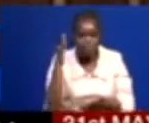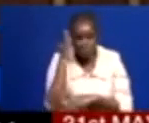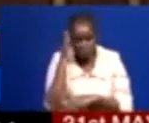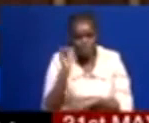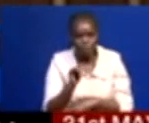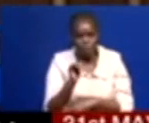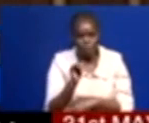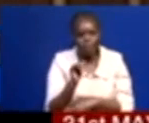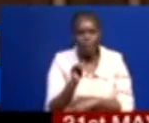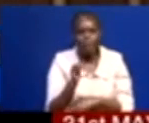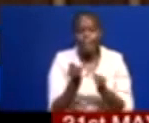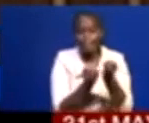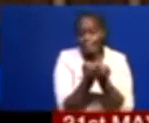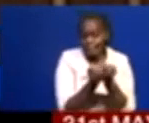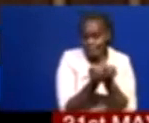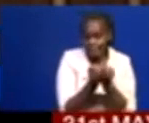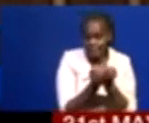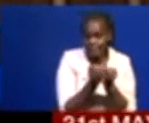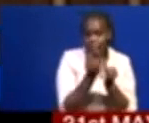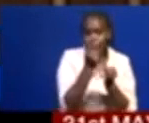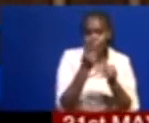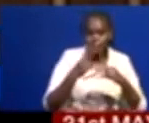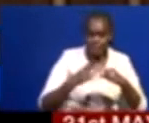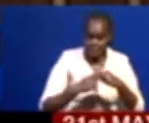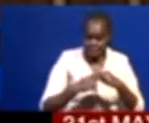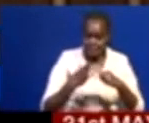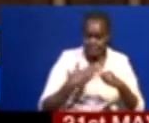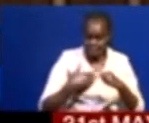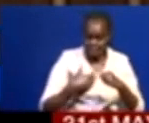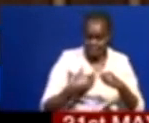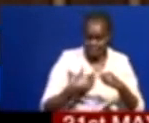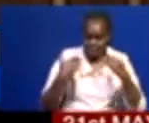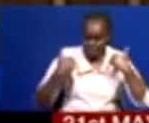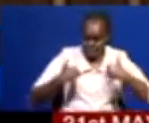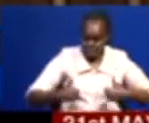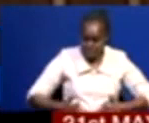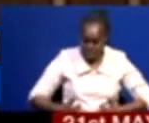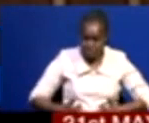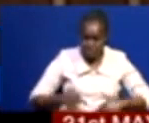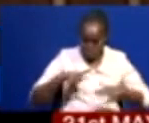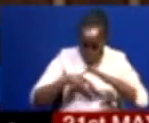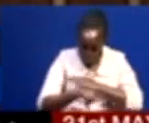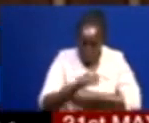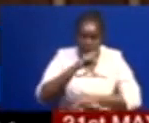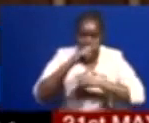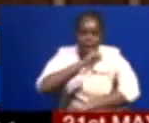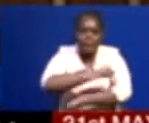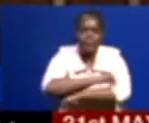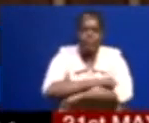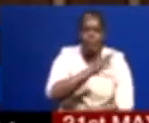that on Saturday the 27th I was personally in Mukumu again to